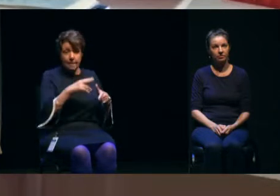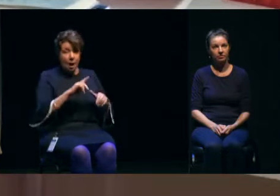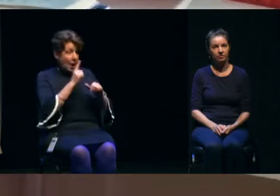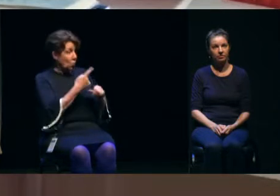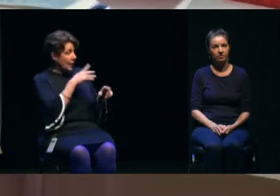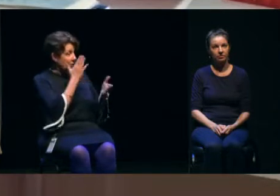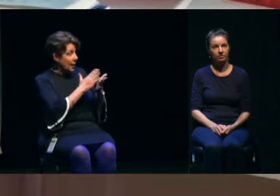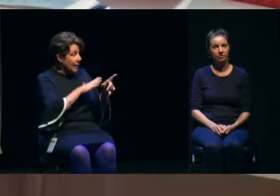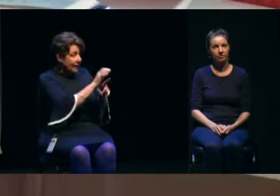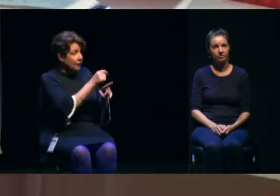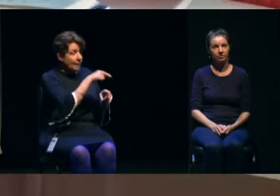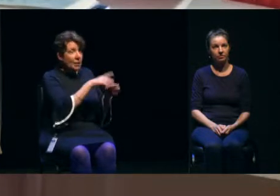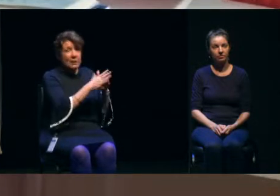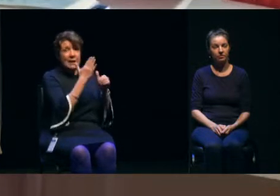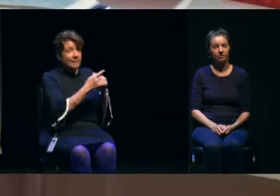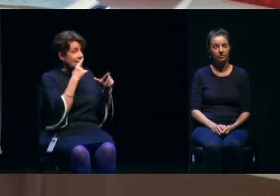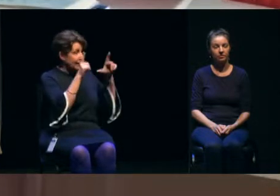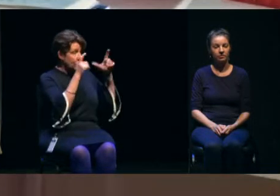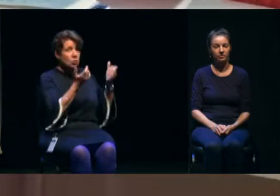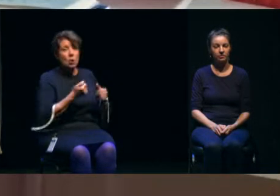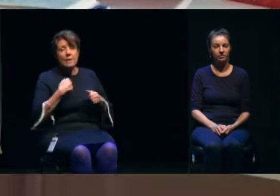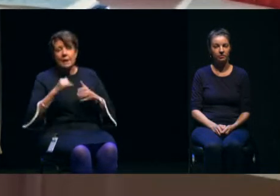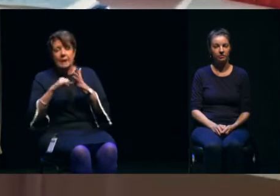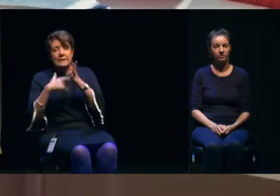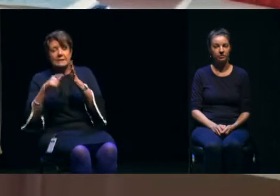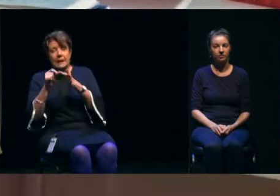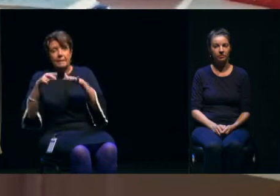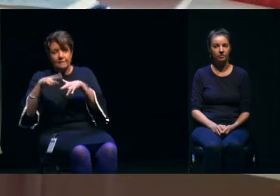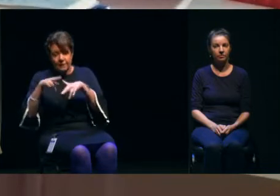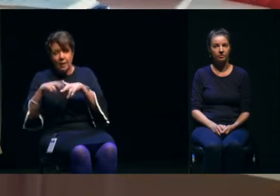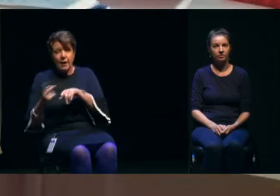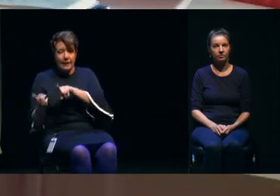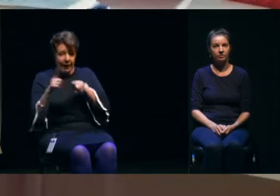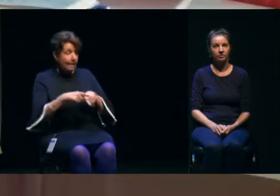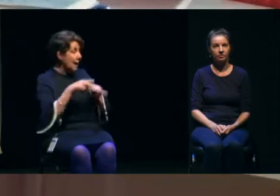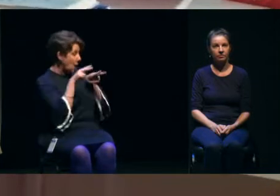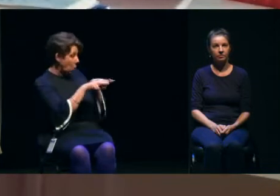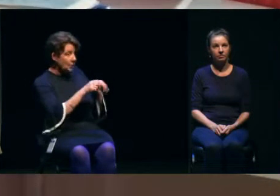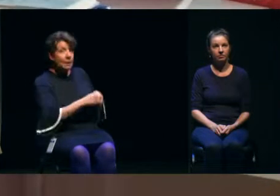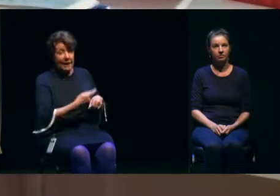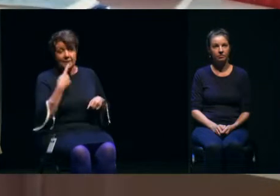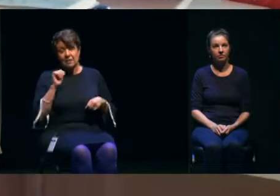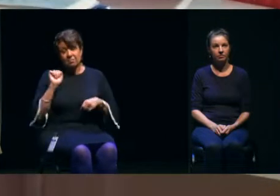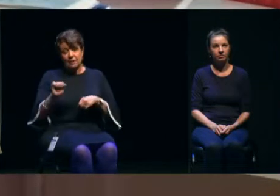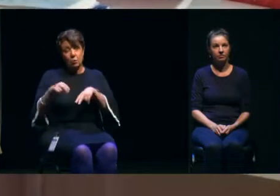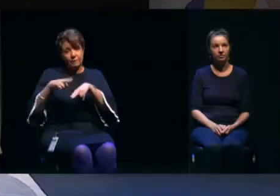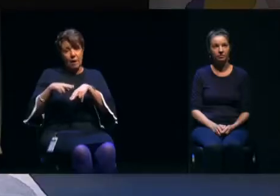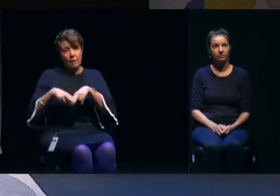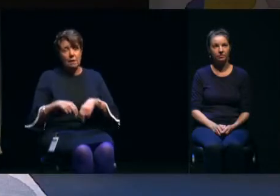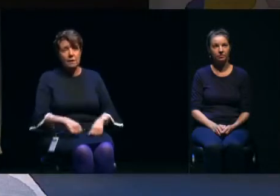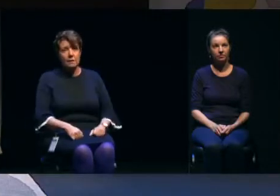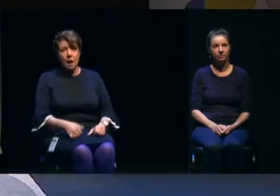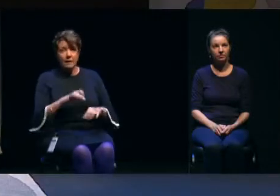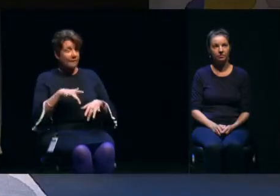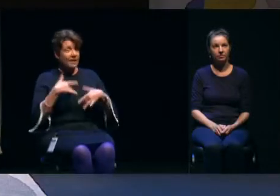a picture. And then my stepfather came and he said, take a look at him. That's your father. I didn't